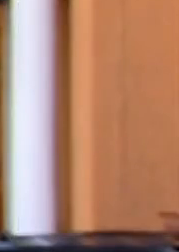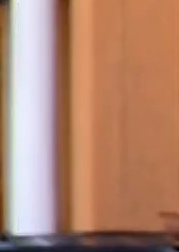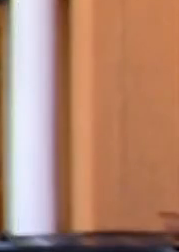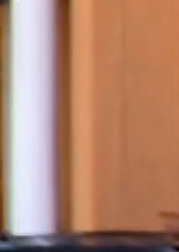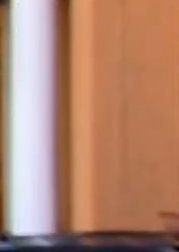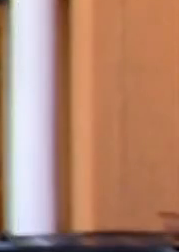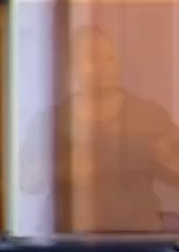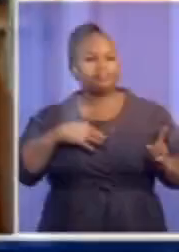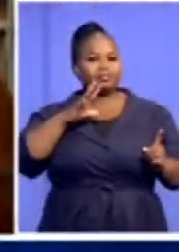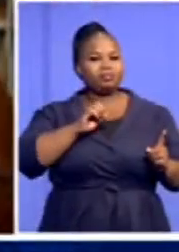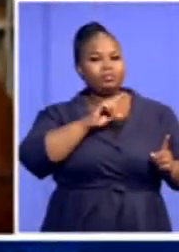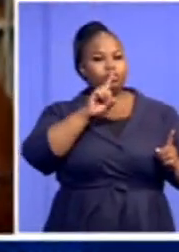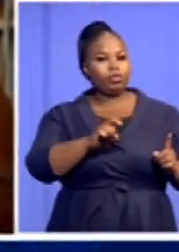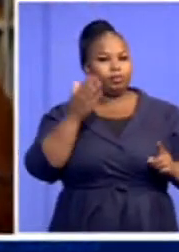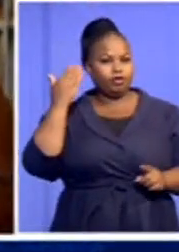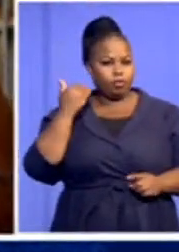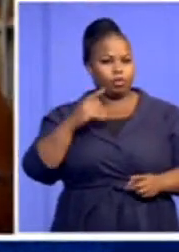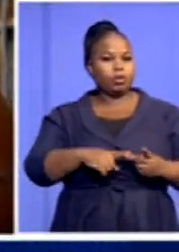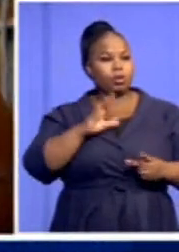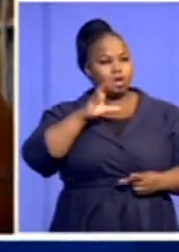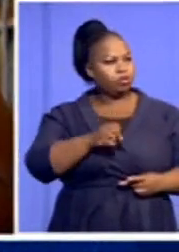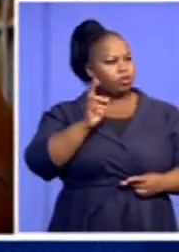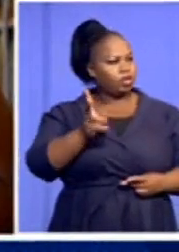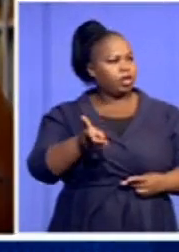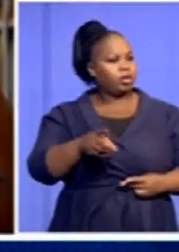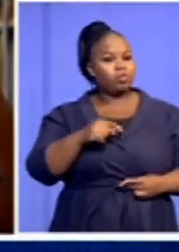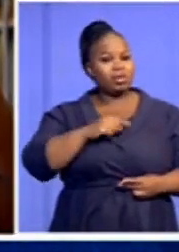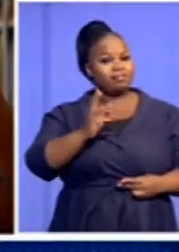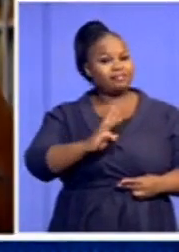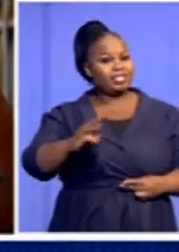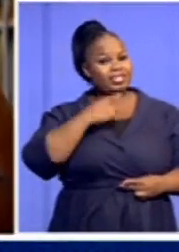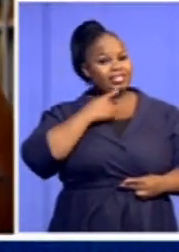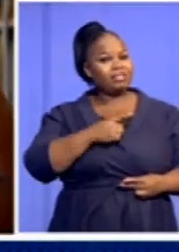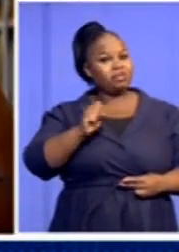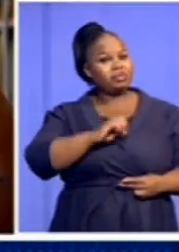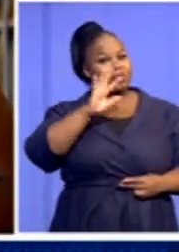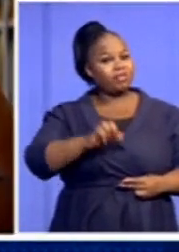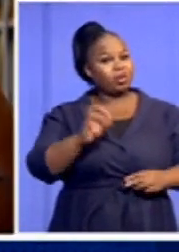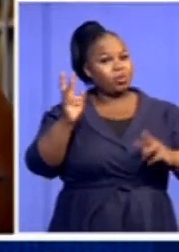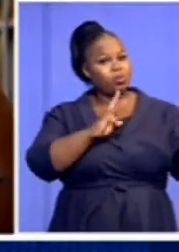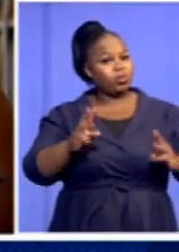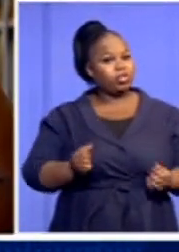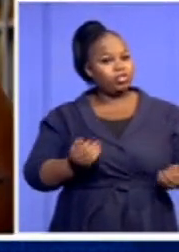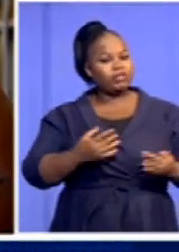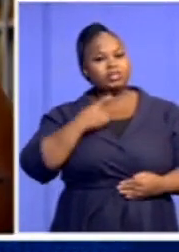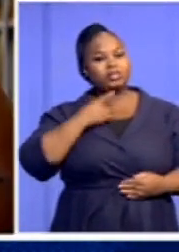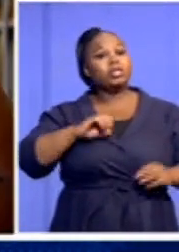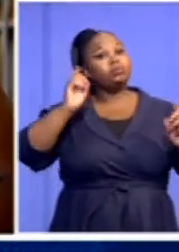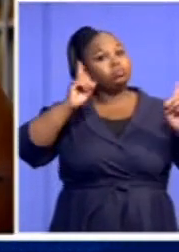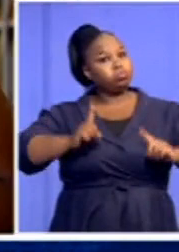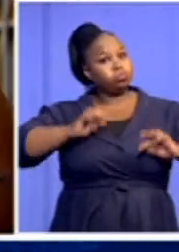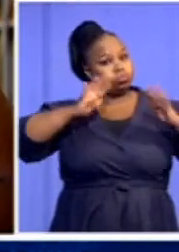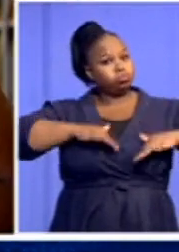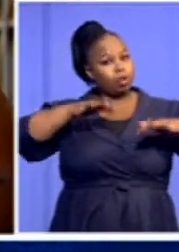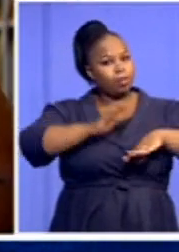going to ask it again, that caution from the South African Weather Service about more storms coming. Do we have an idea of what